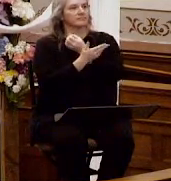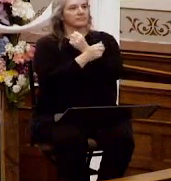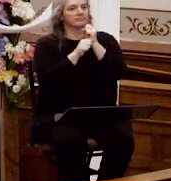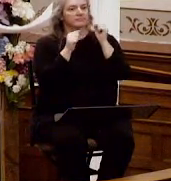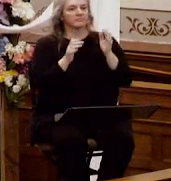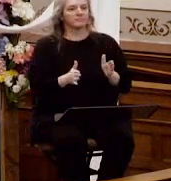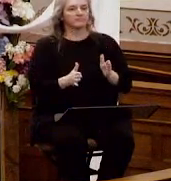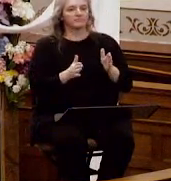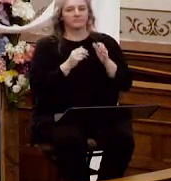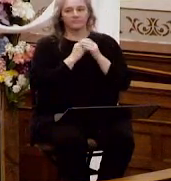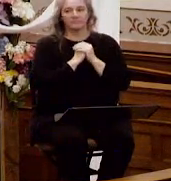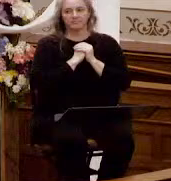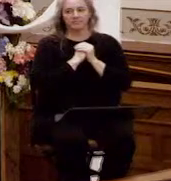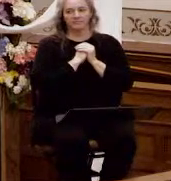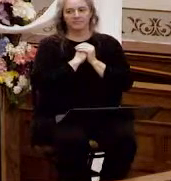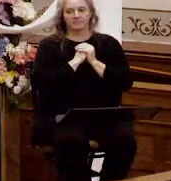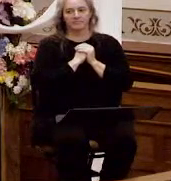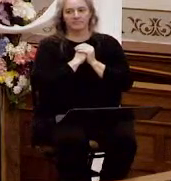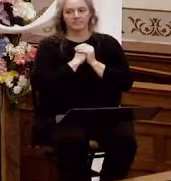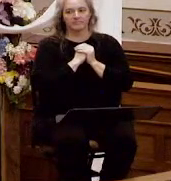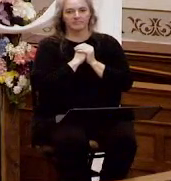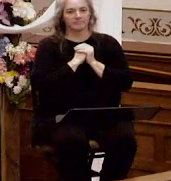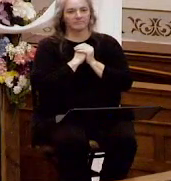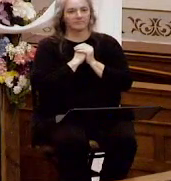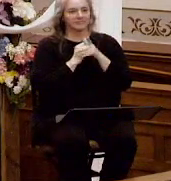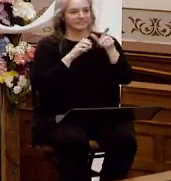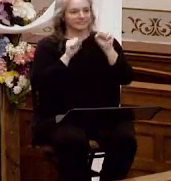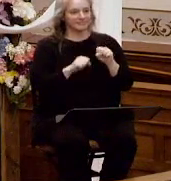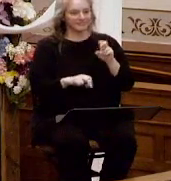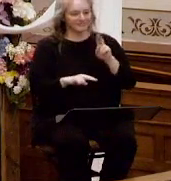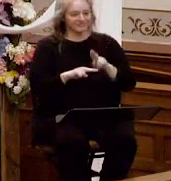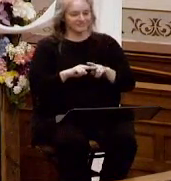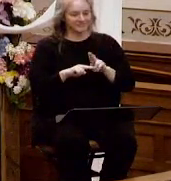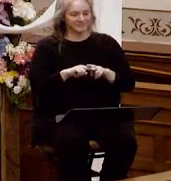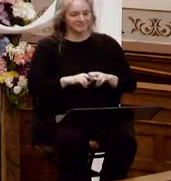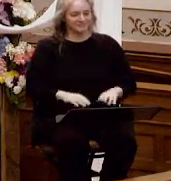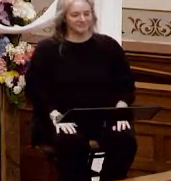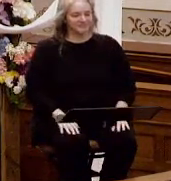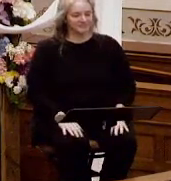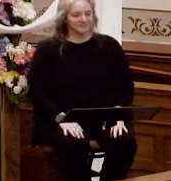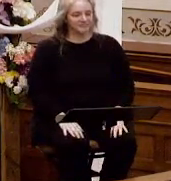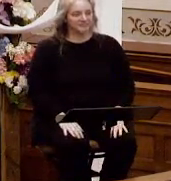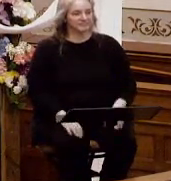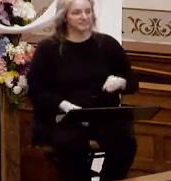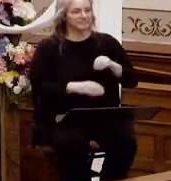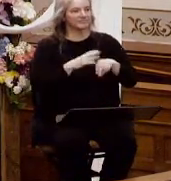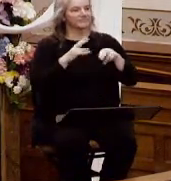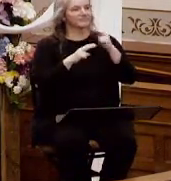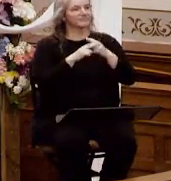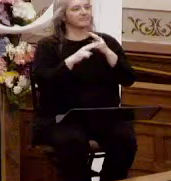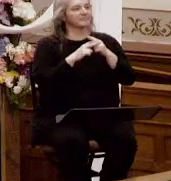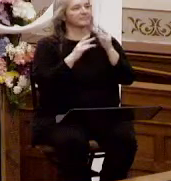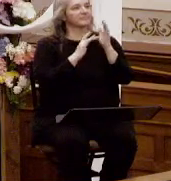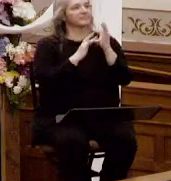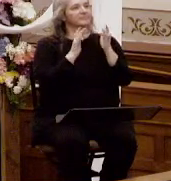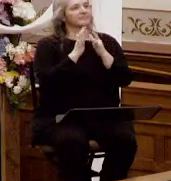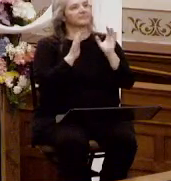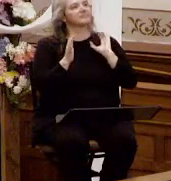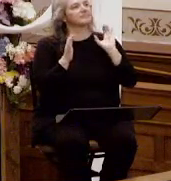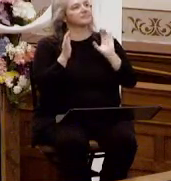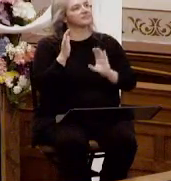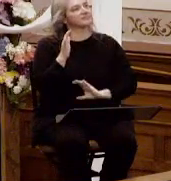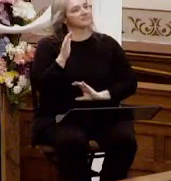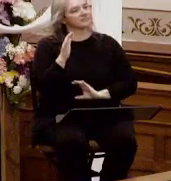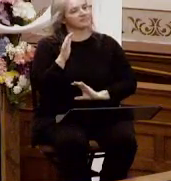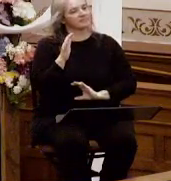Savior. You may be seated. In the name of Jesus Christ and on behalf of